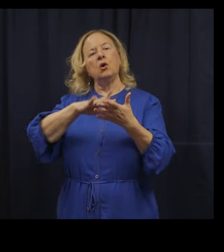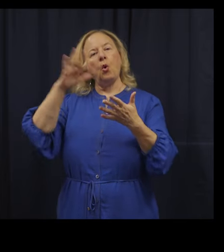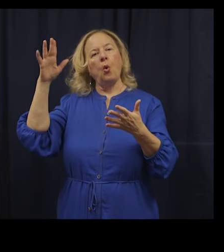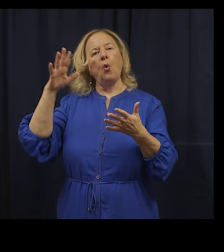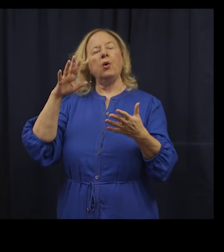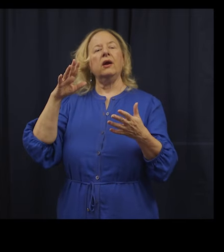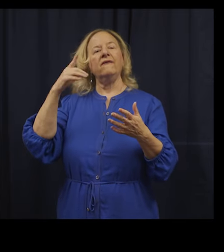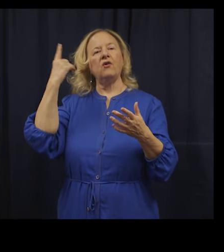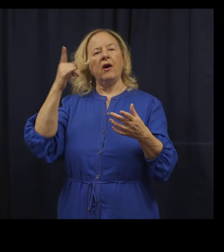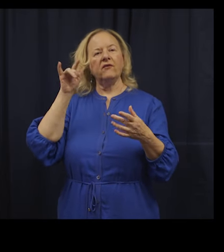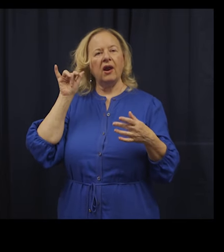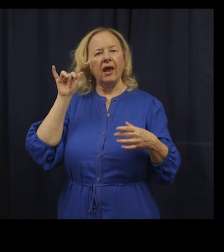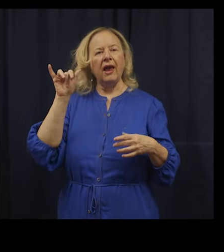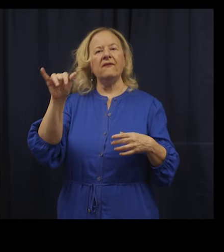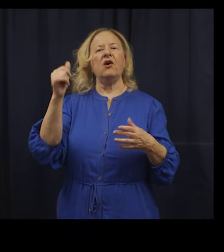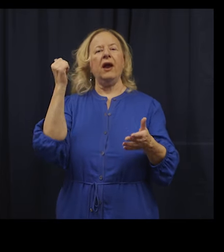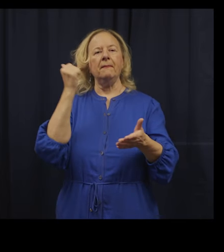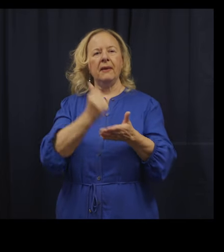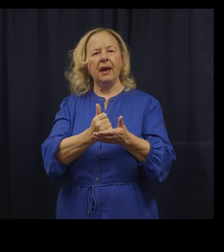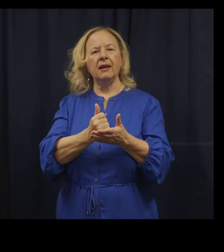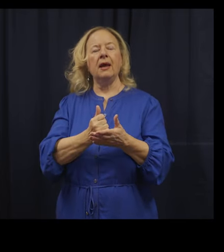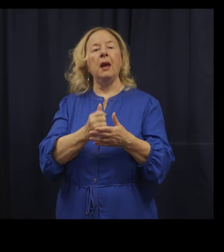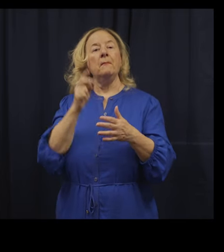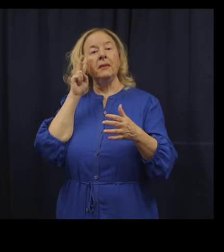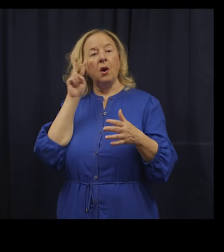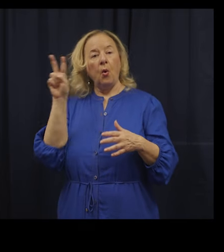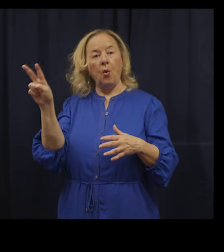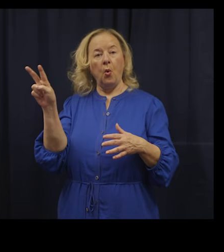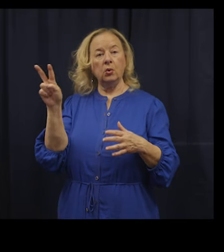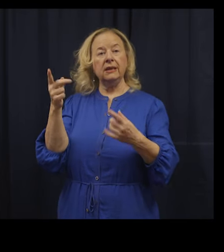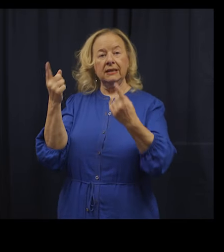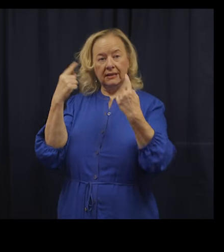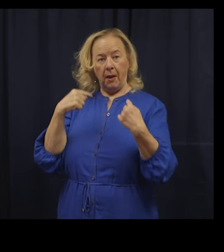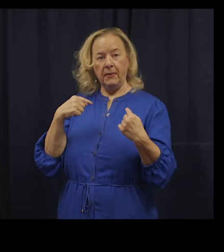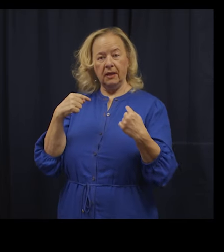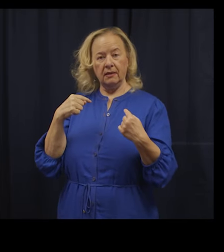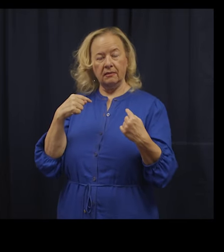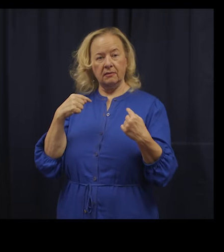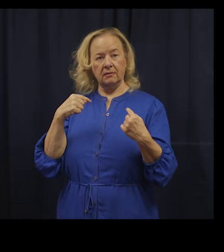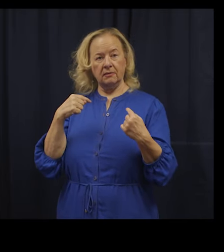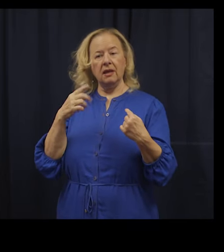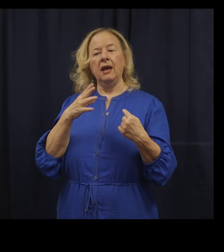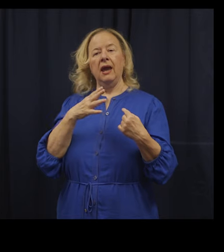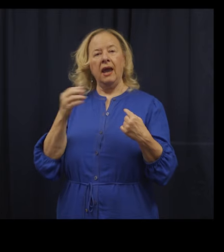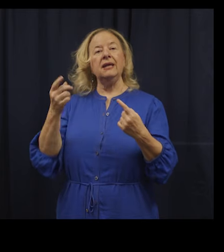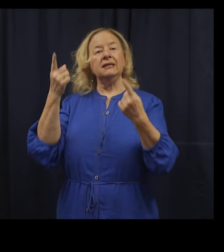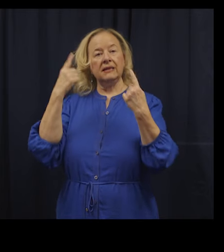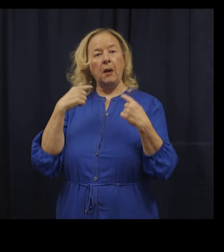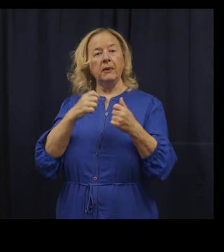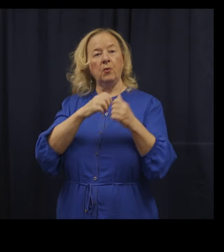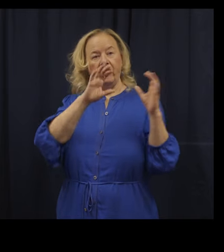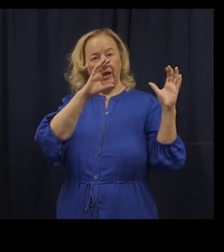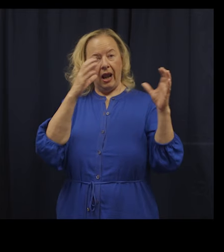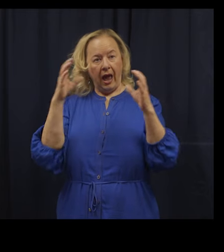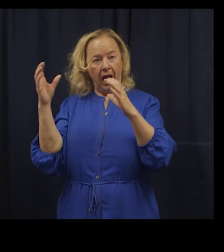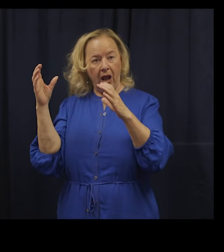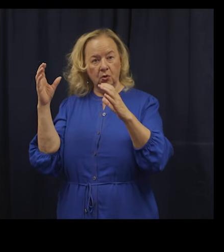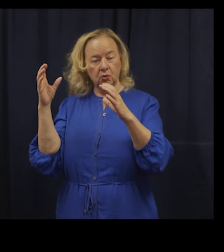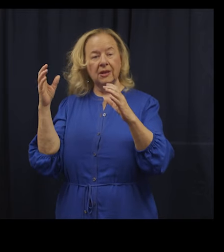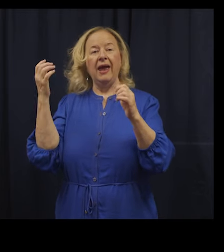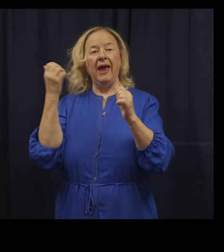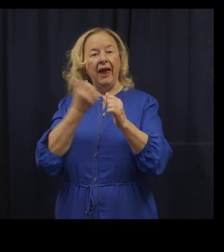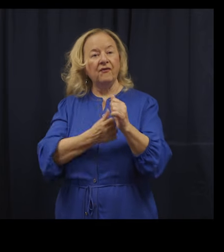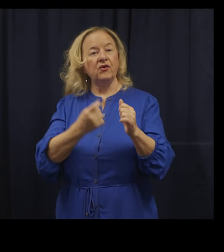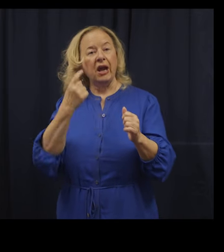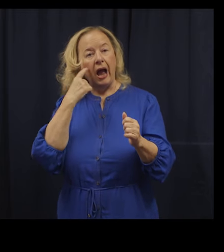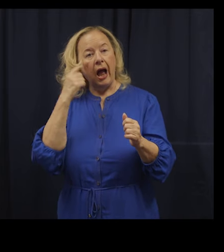dominion forever and ever. Amen. And behold, he is coming. And he's coming with the clouds. Every eye